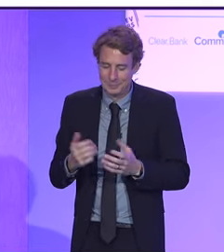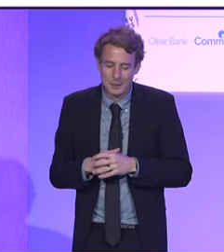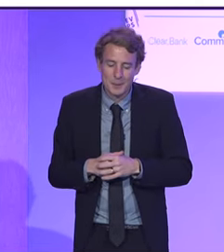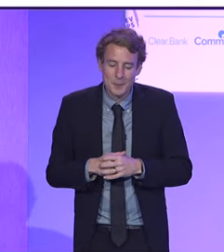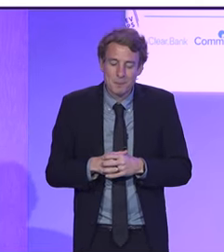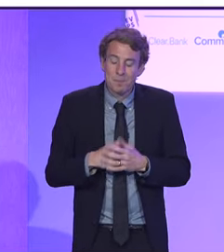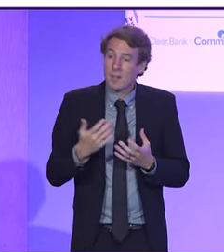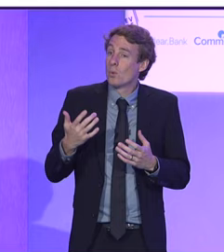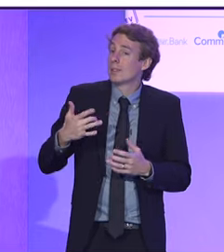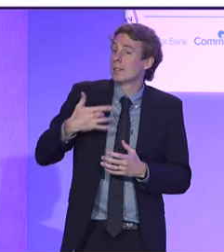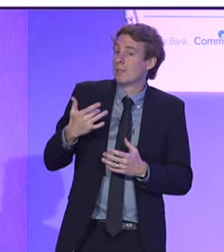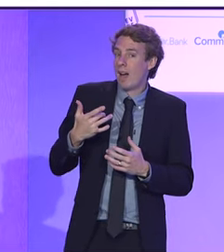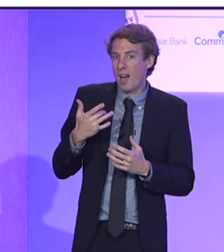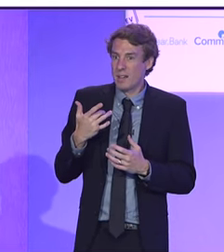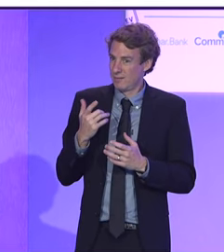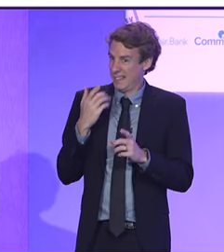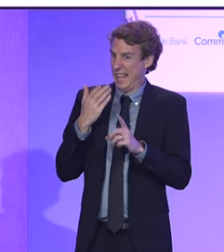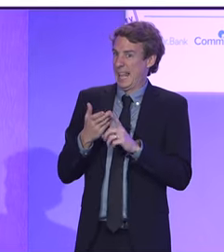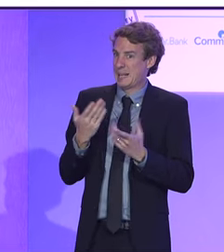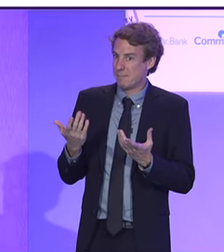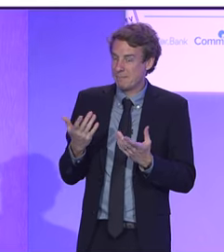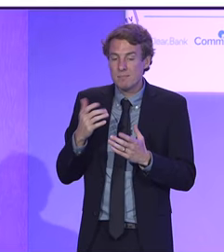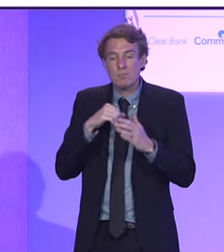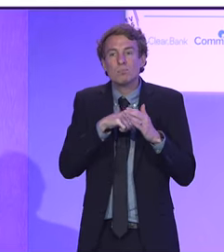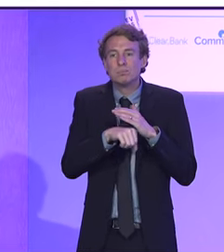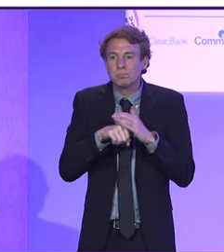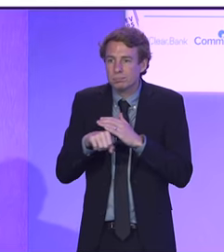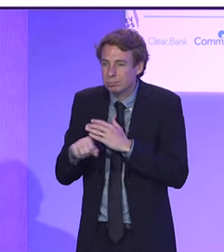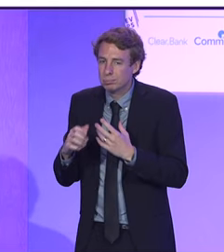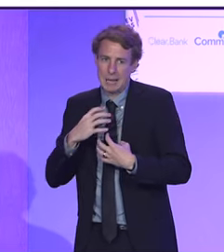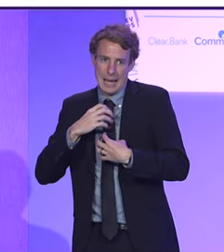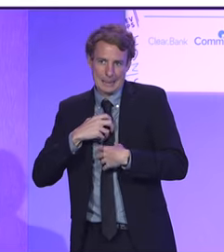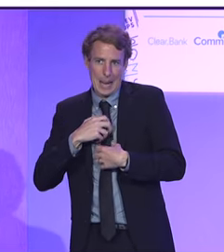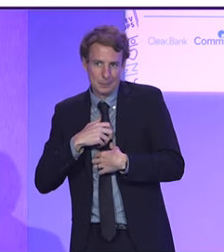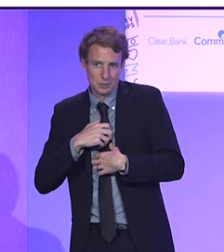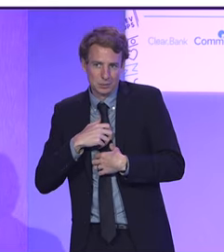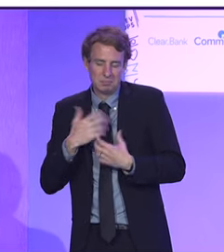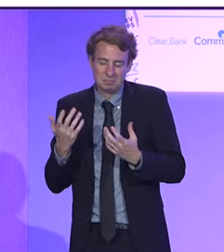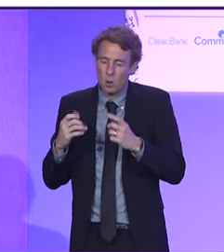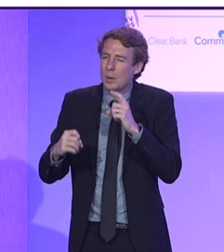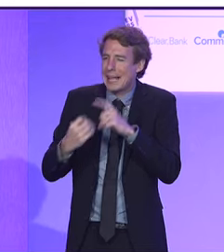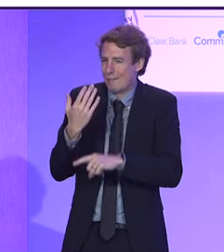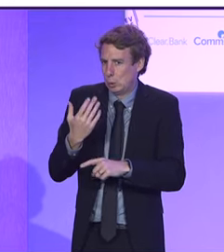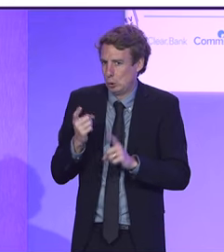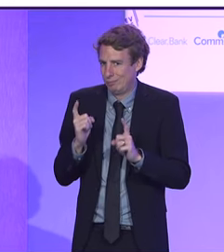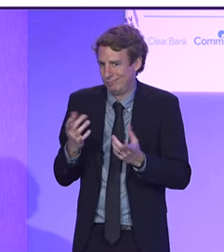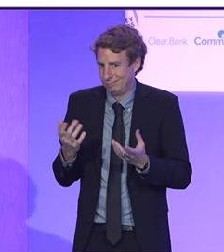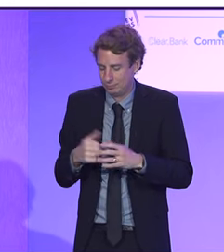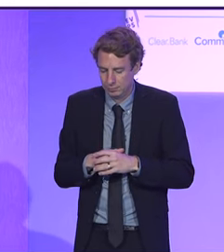to survive and thrive, to procreate and to adapt, as with evolution in general.